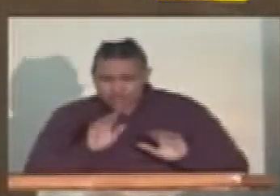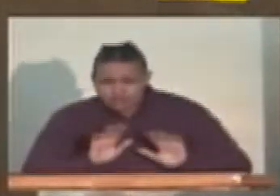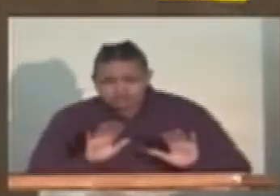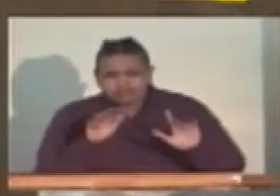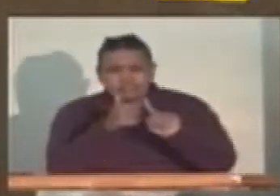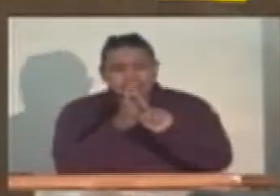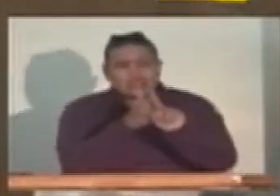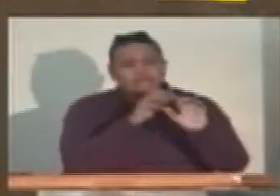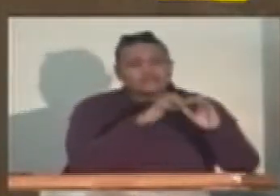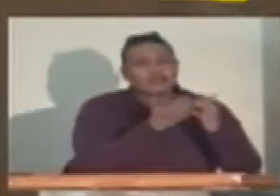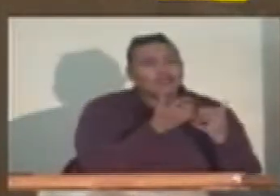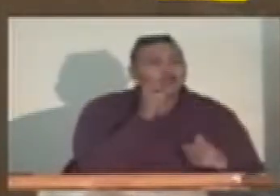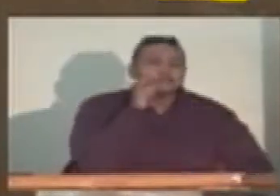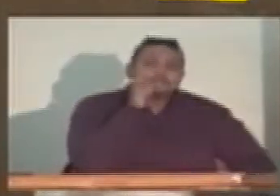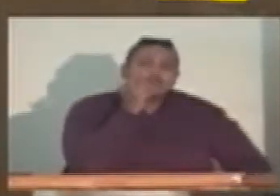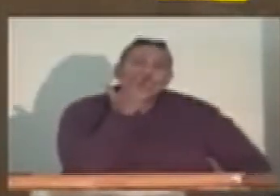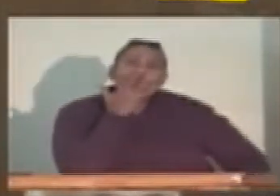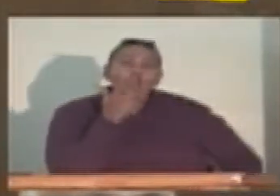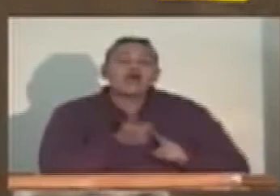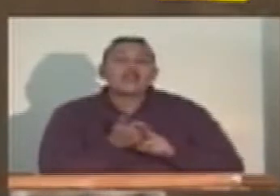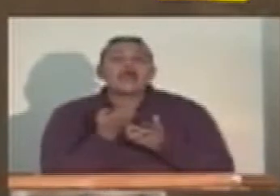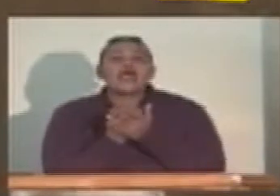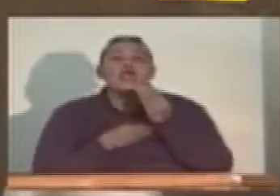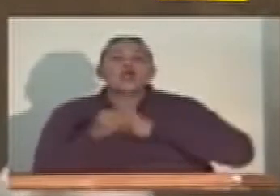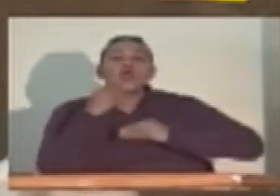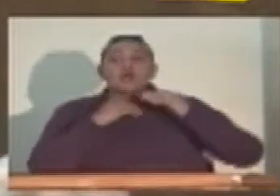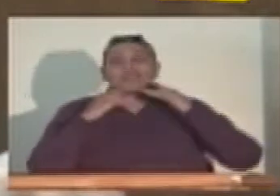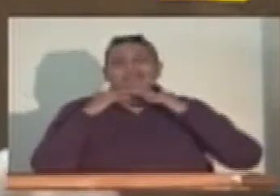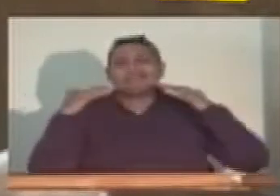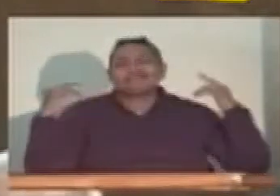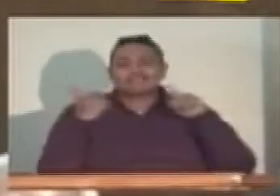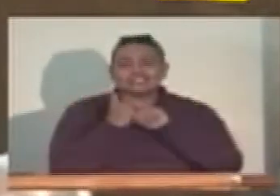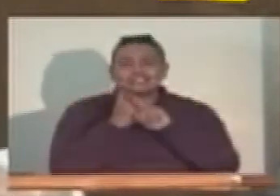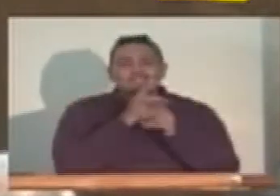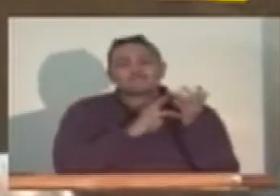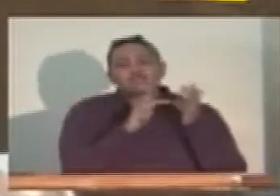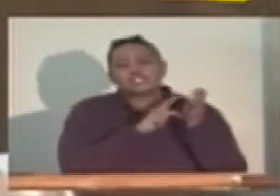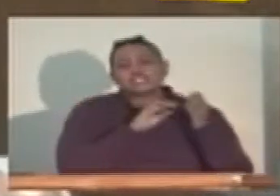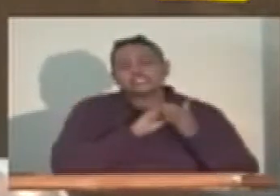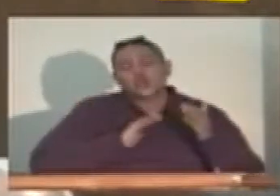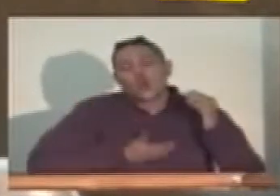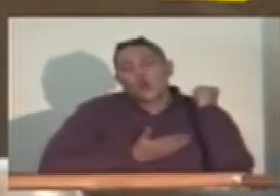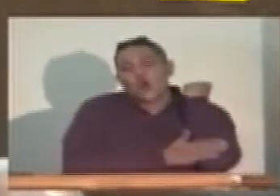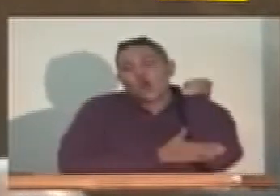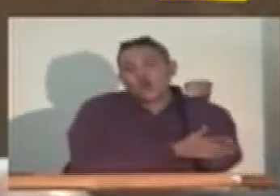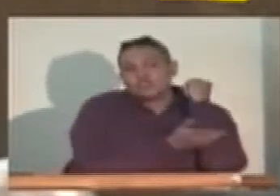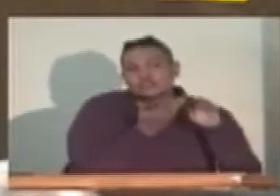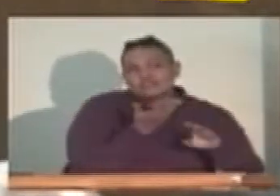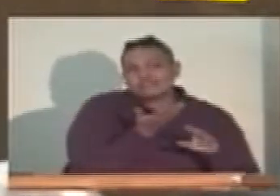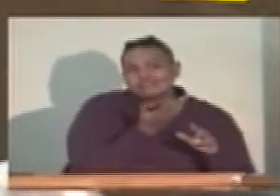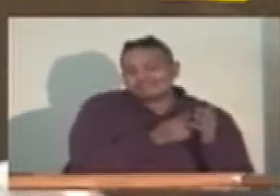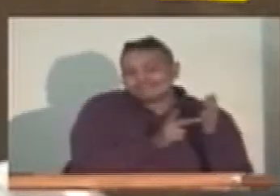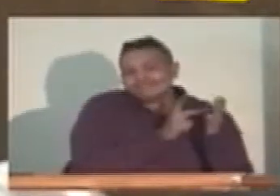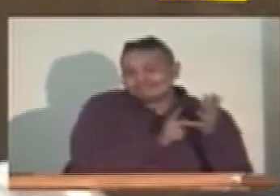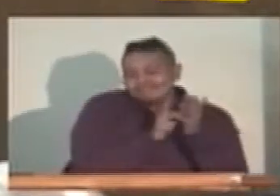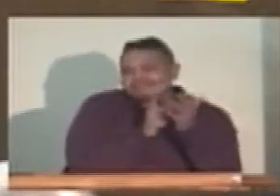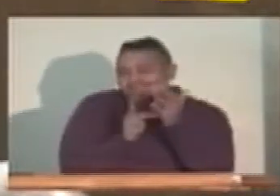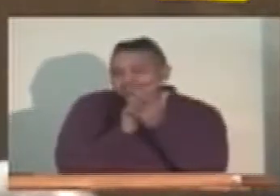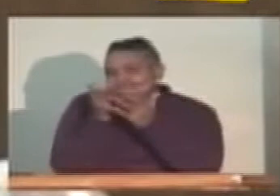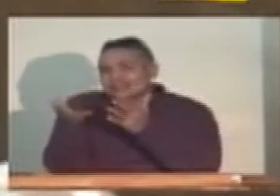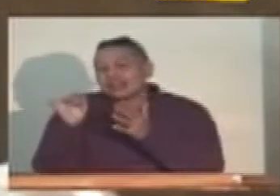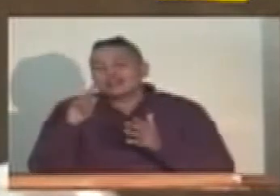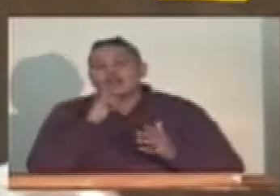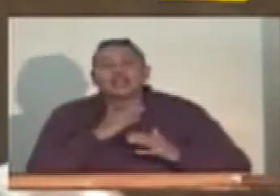class, color, and economic disparities and prejudices in our country. This has limited